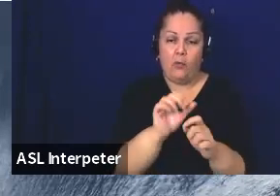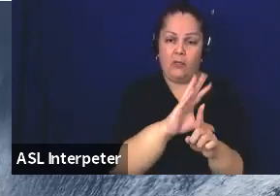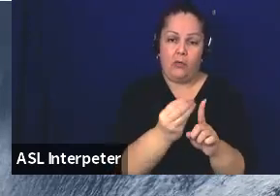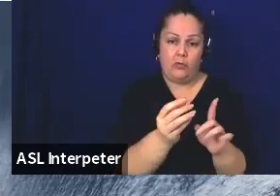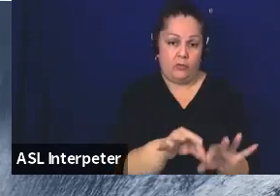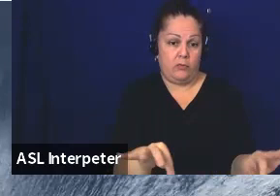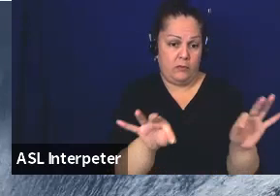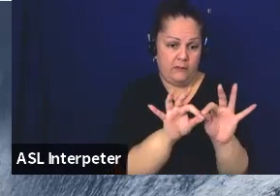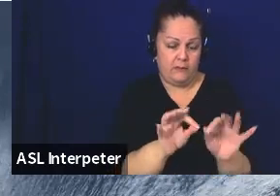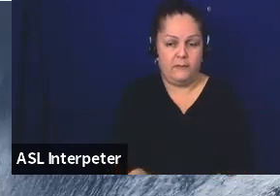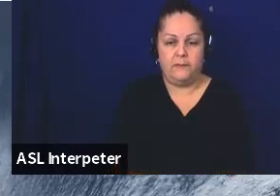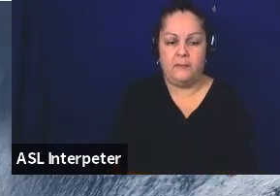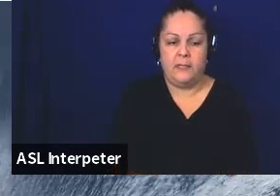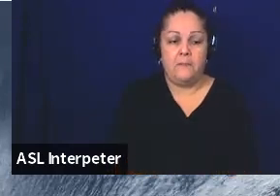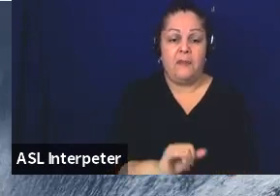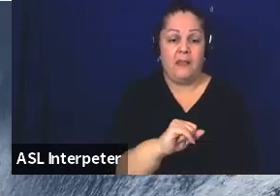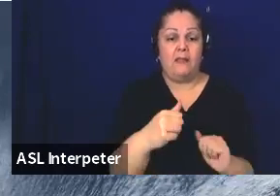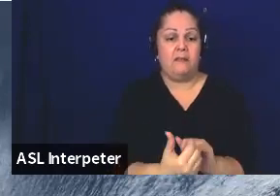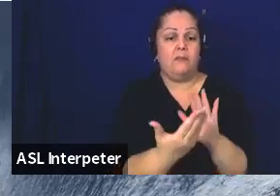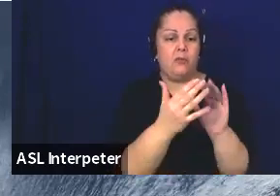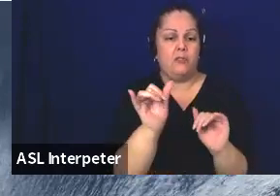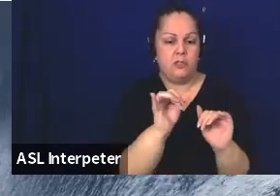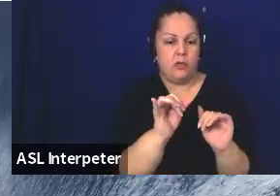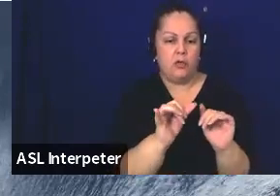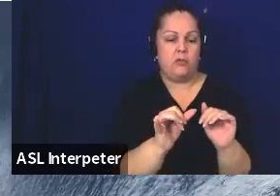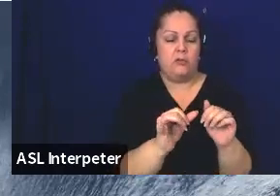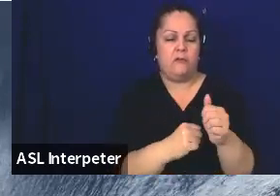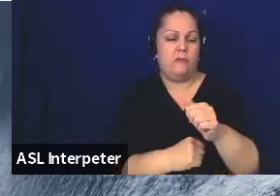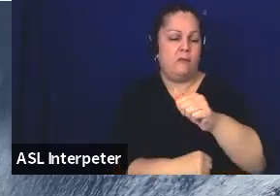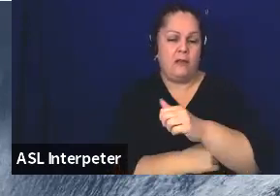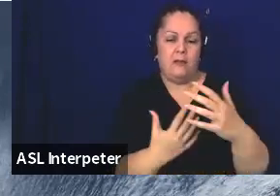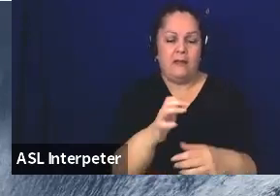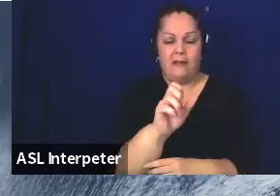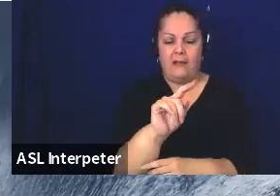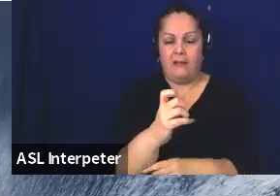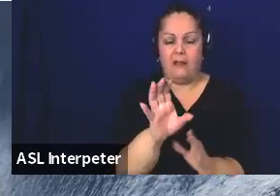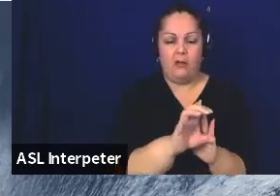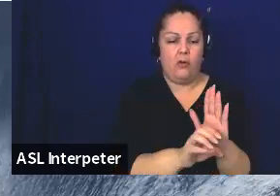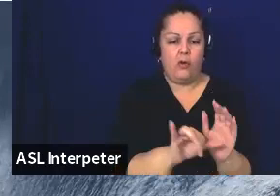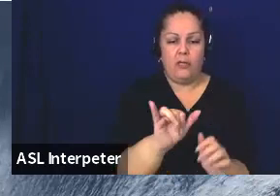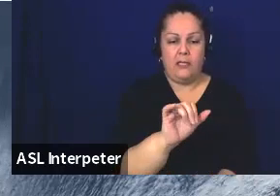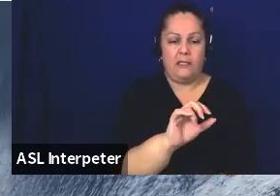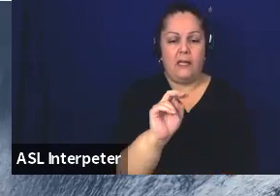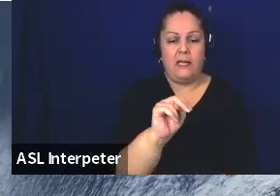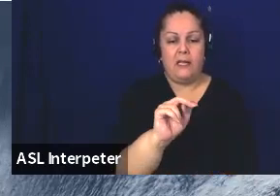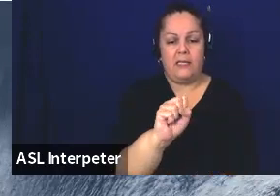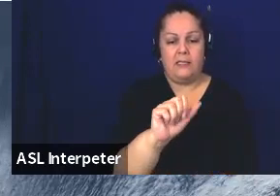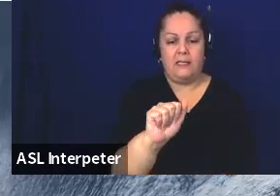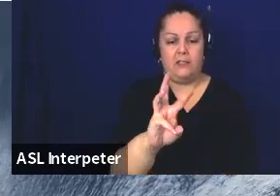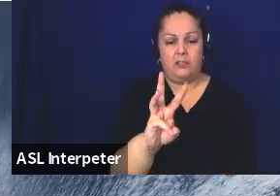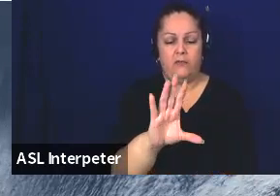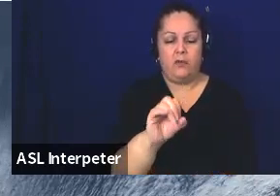relevance. This approach is also grounded in ethical codes, such as the NSAW Code of